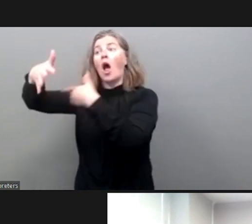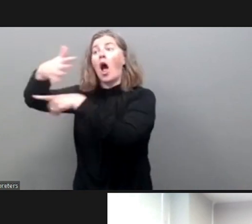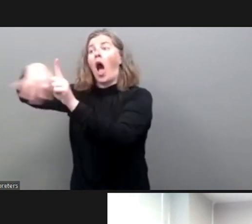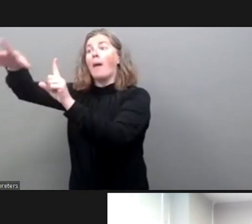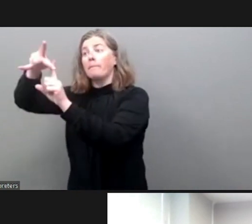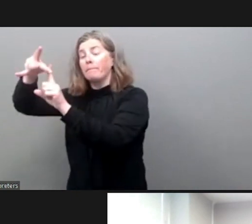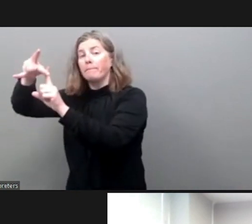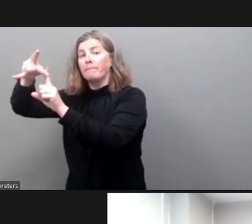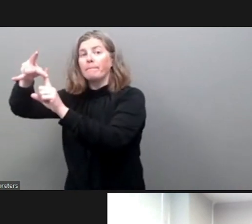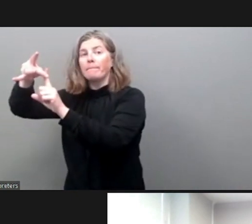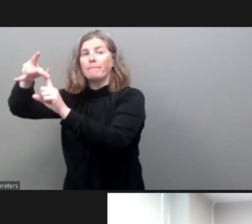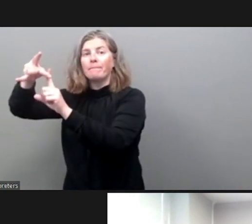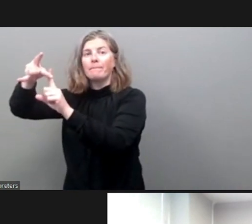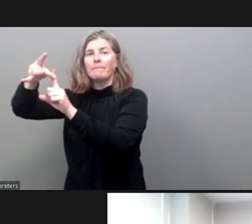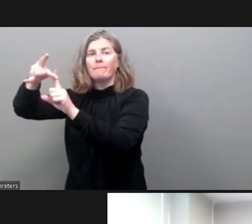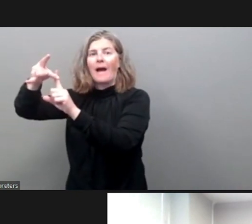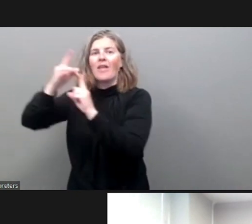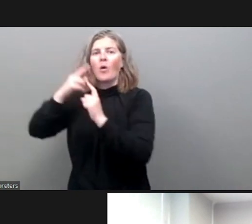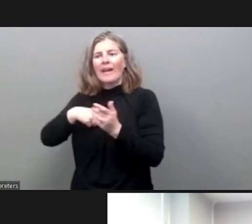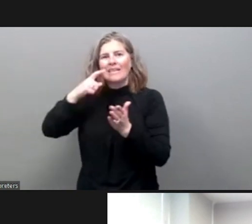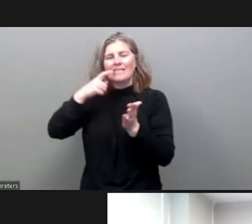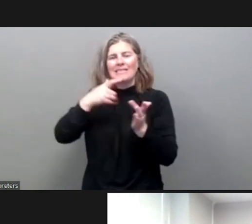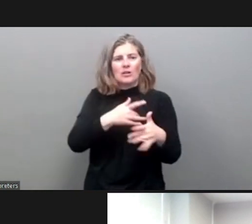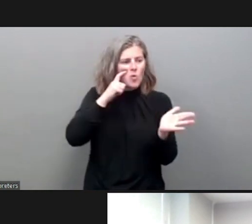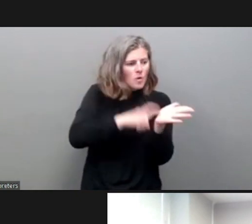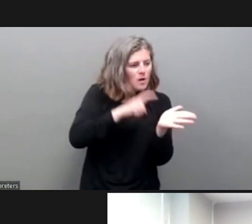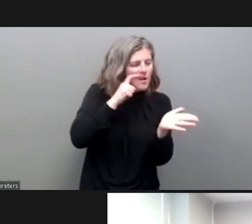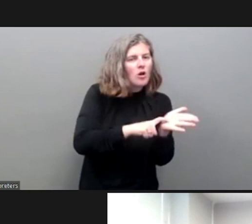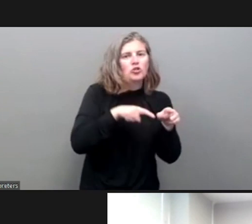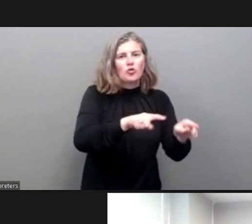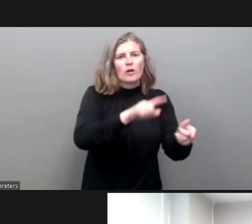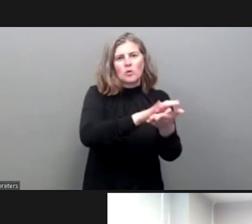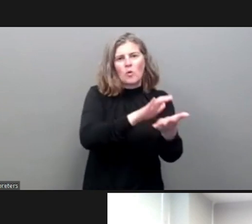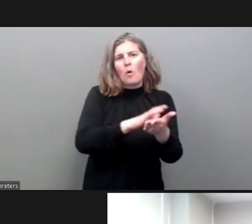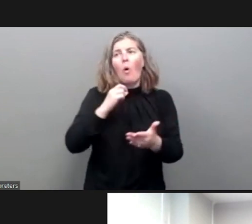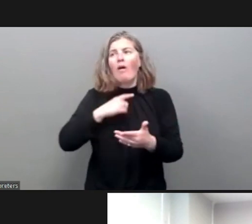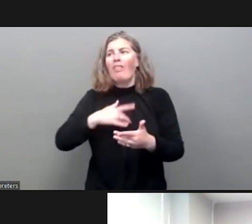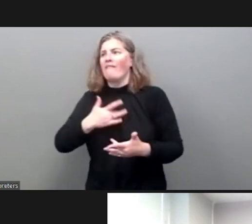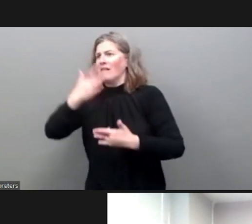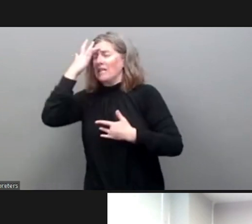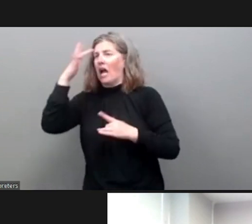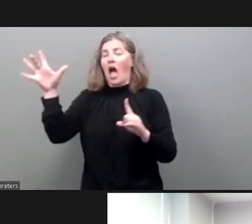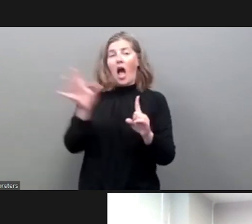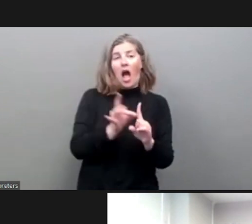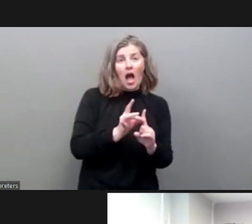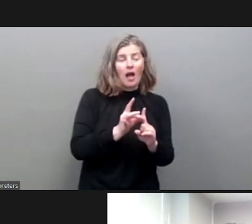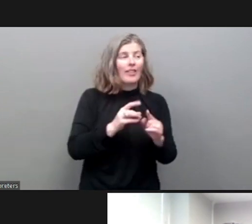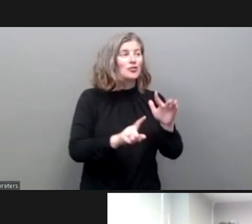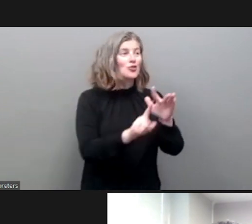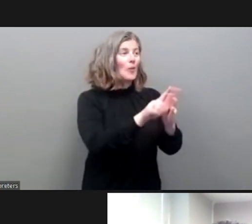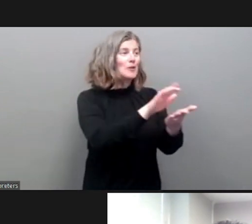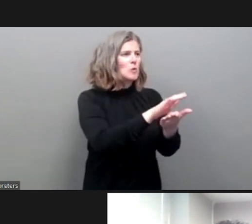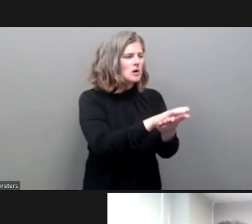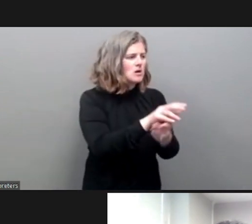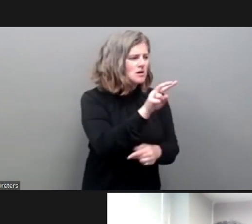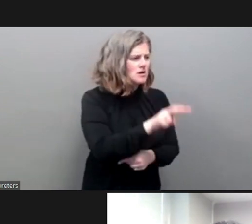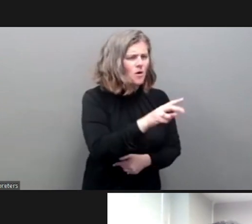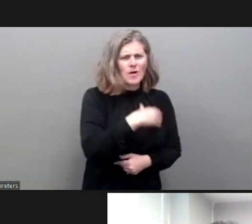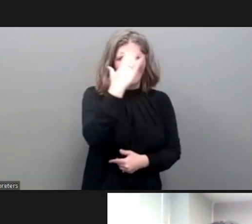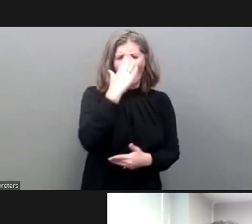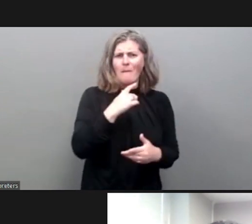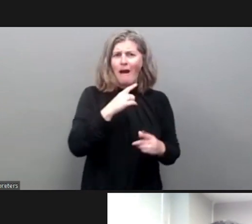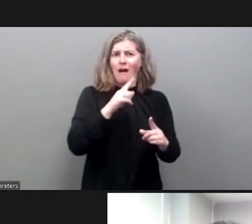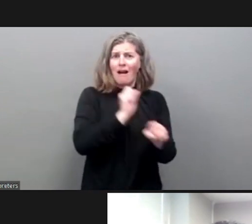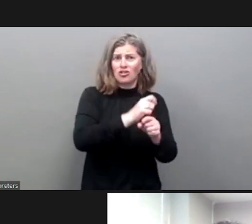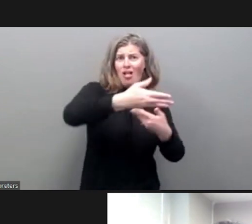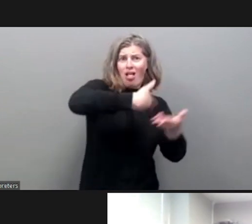up because there's extra testing in schools, or they have symptoms and then we're aware of it because they're not coming to school. But I wish I